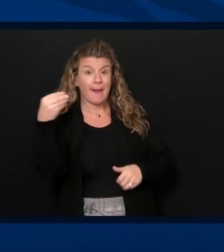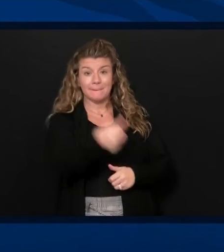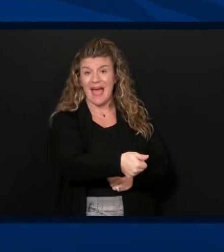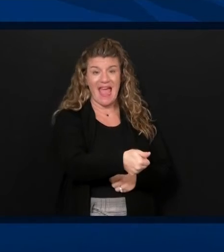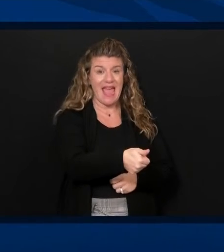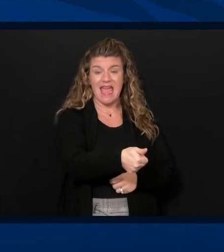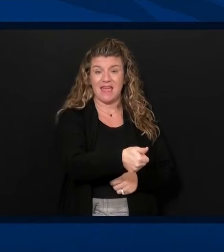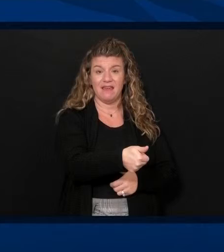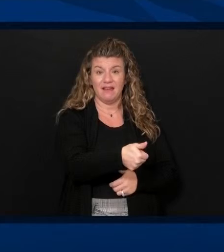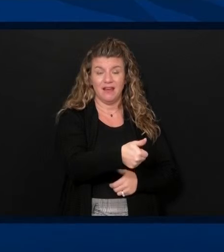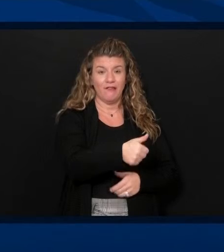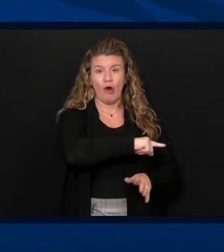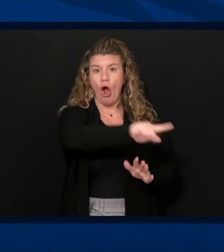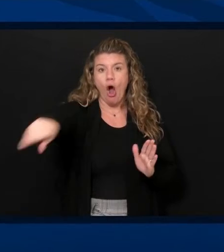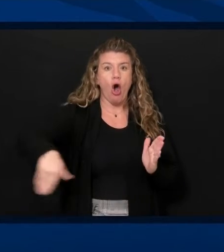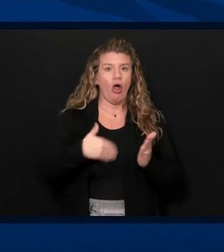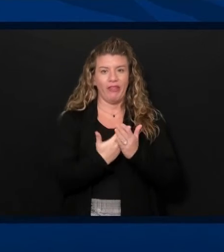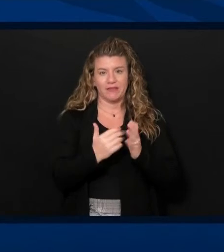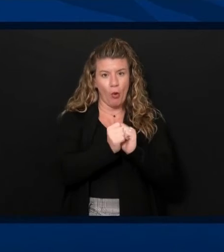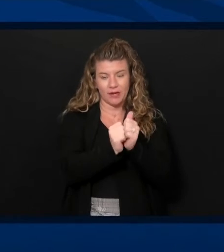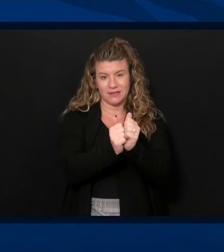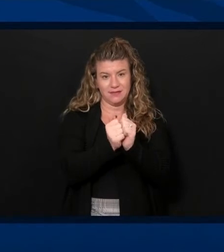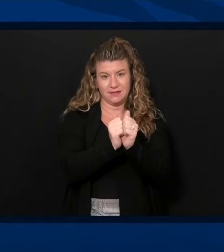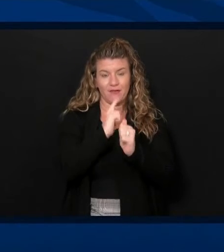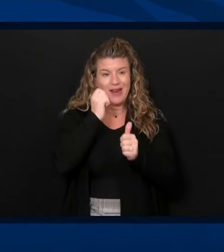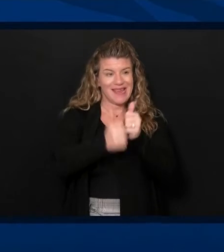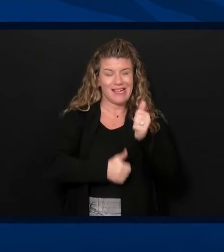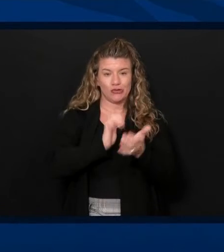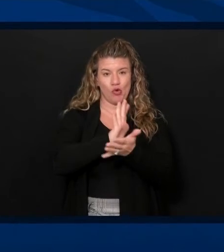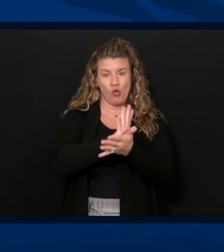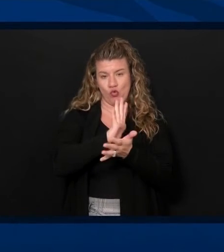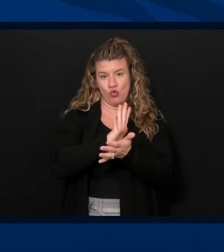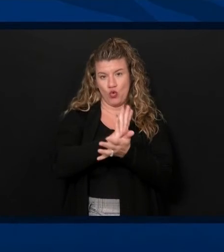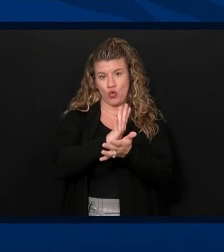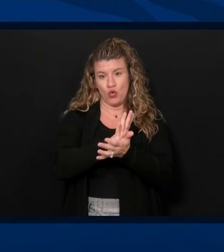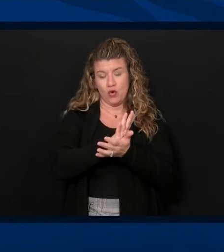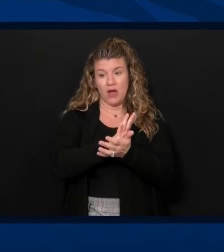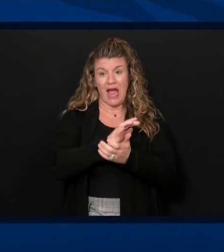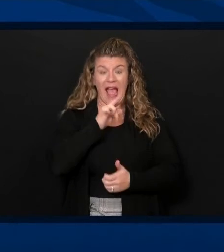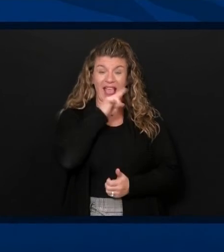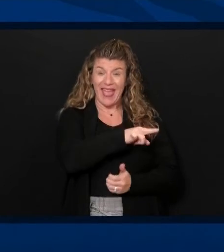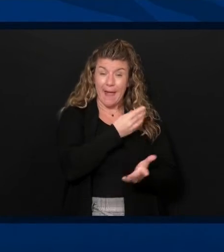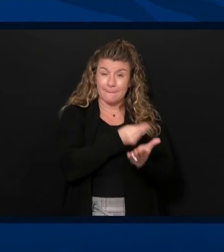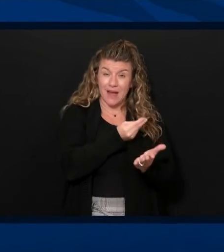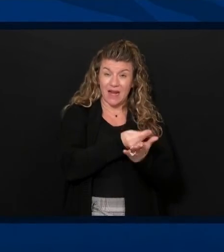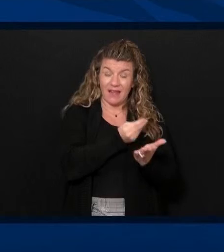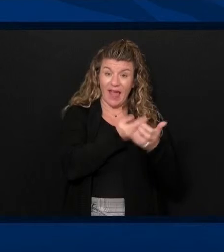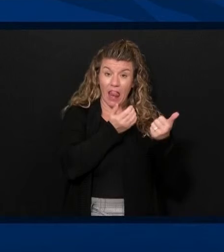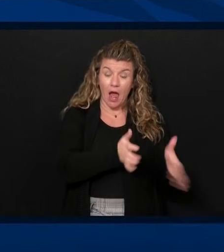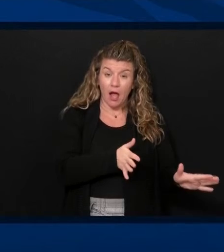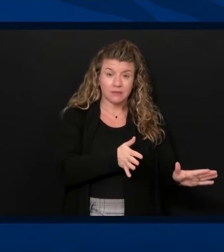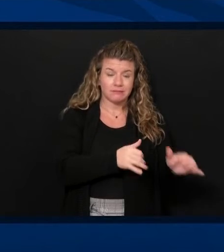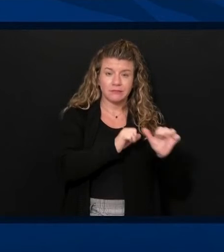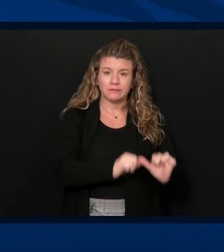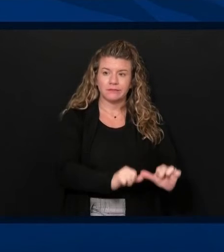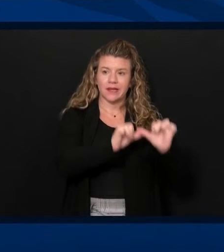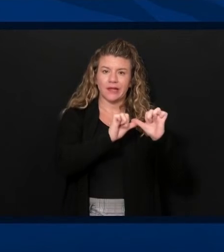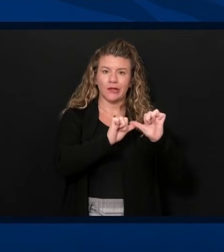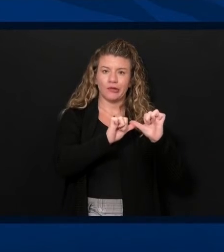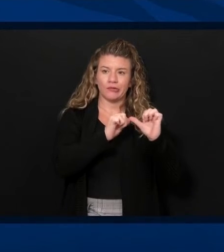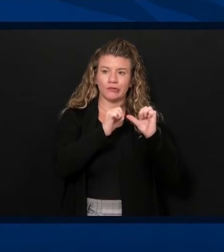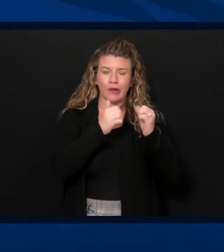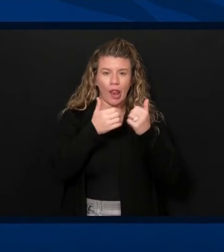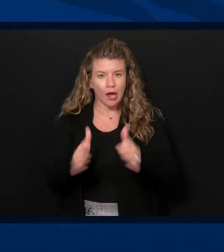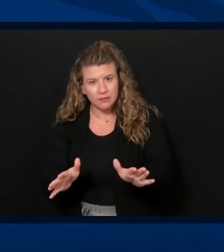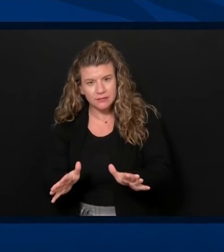the other sports at just about every school. And those expenses continue even though the revenues